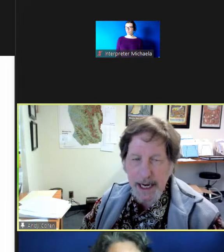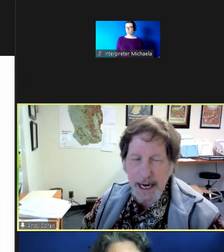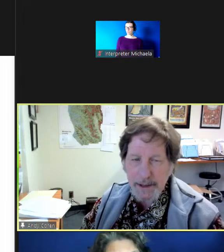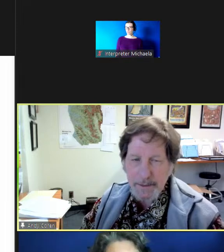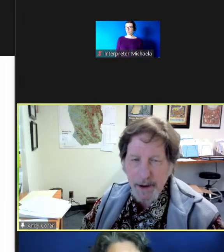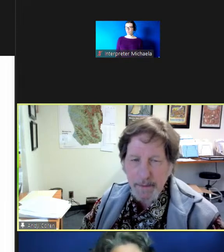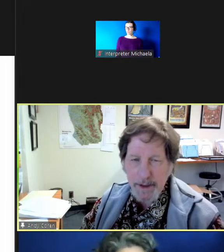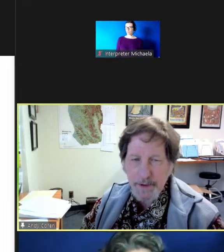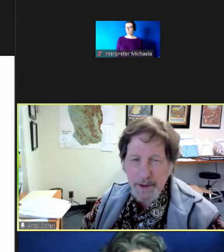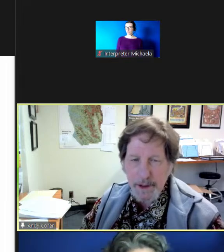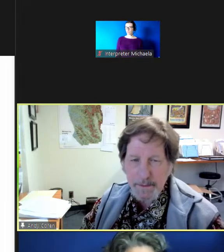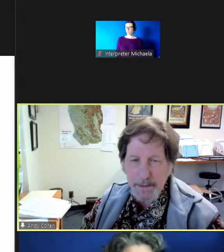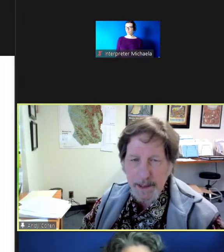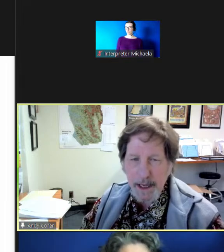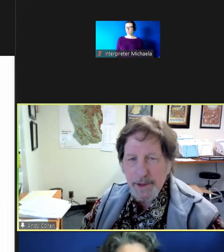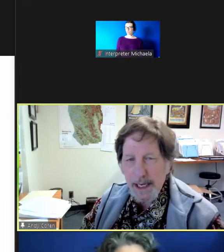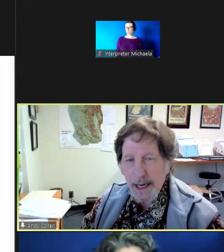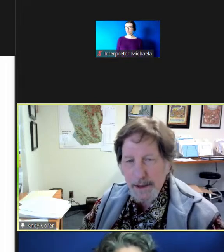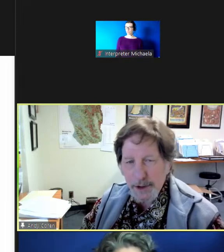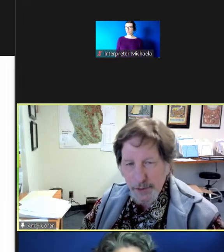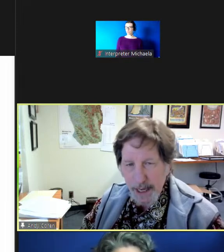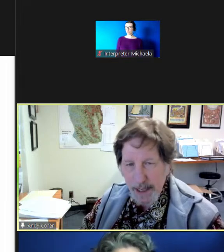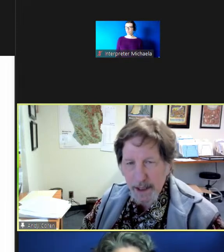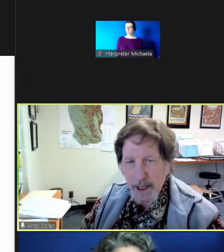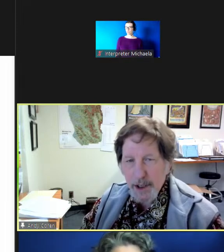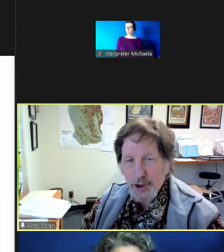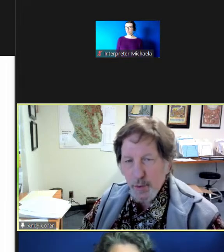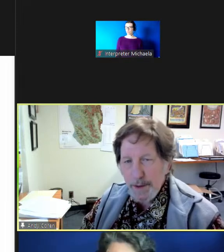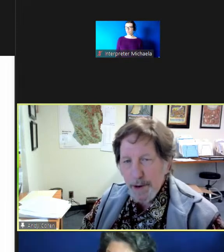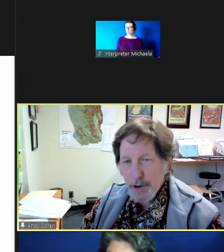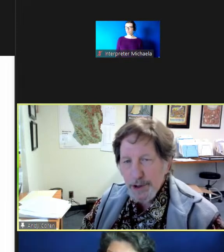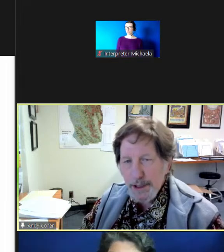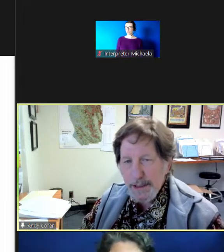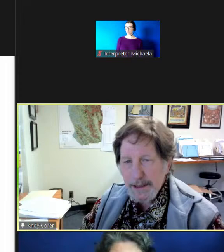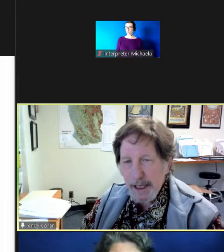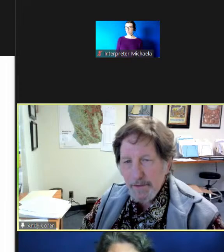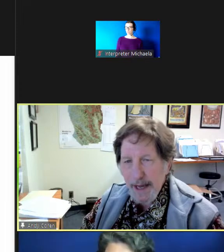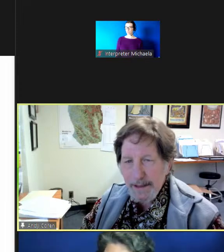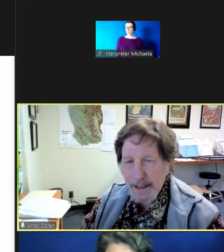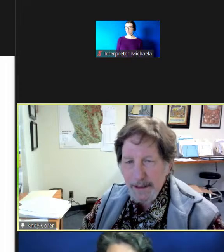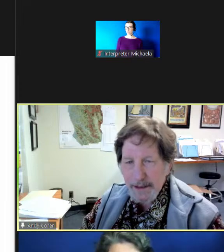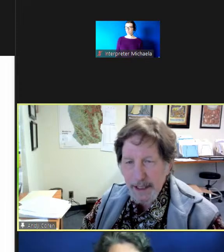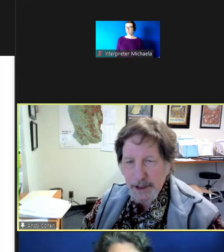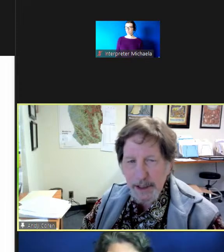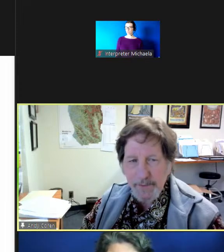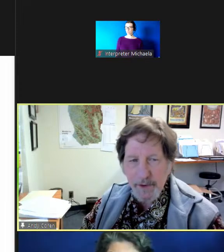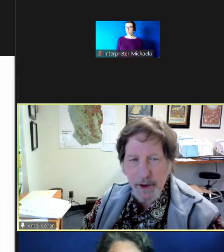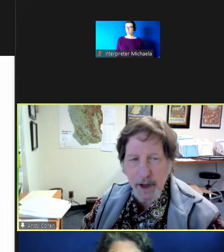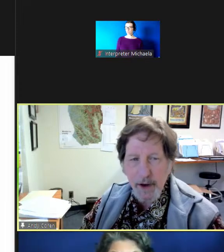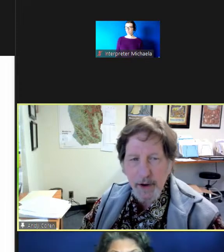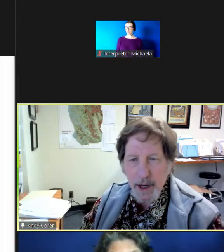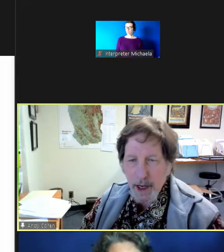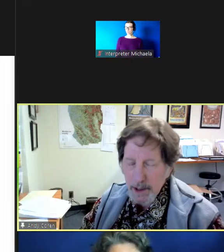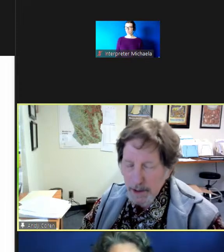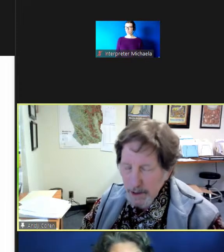testers, and the Department of Public Health cannot do that. So we posted a self-attestation